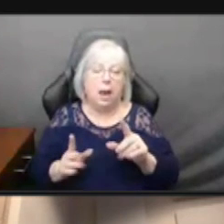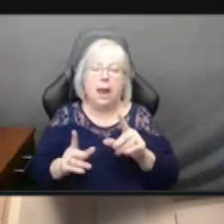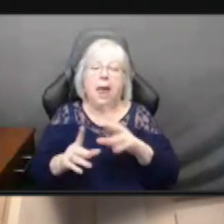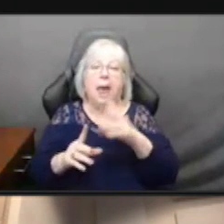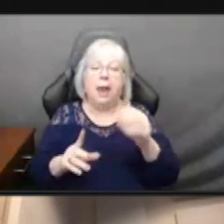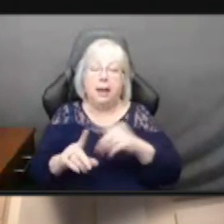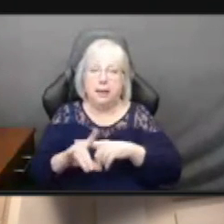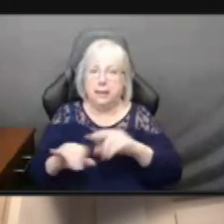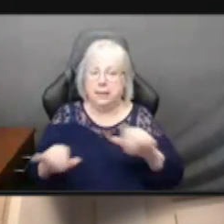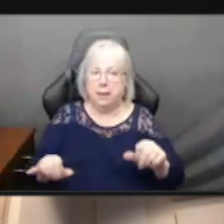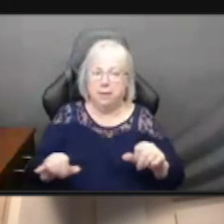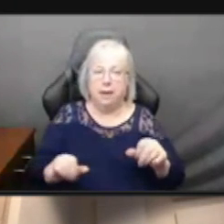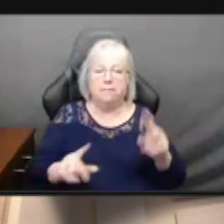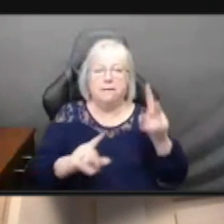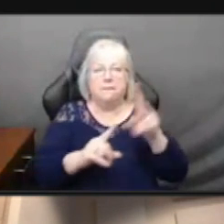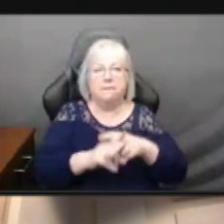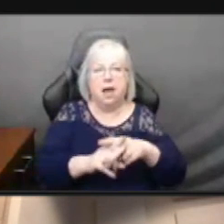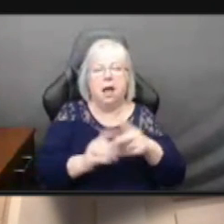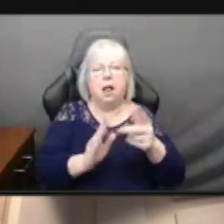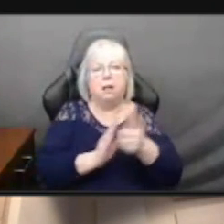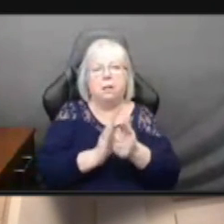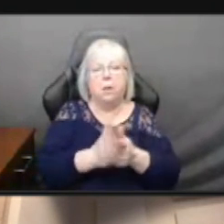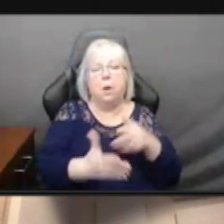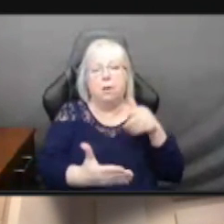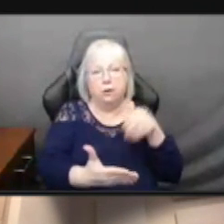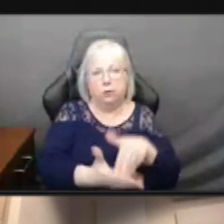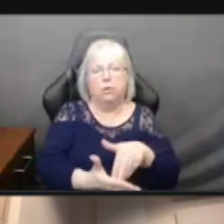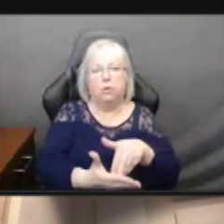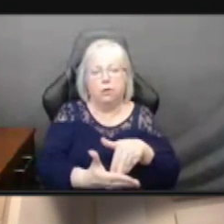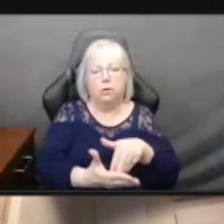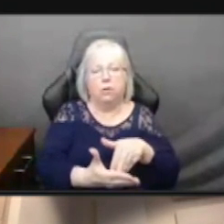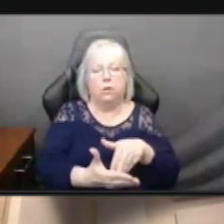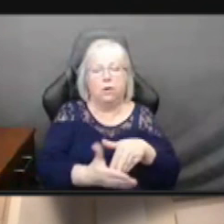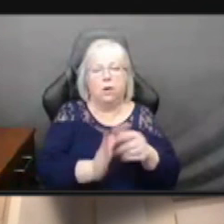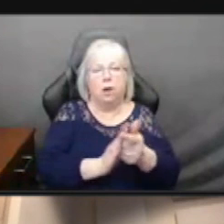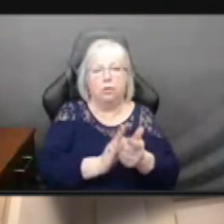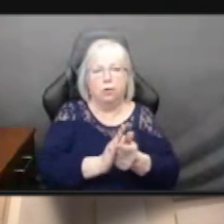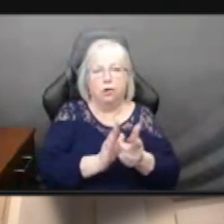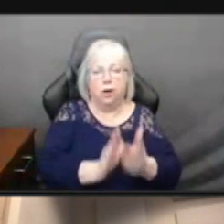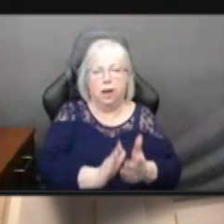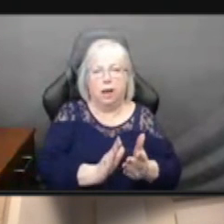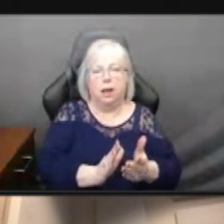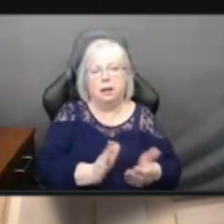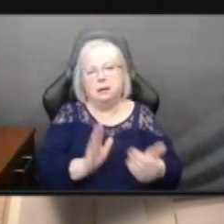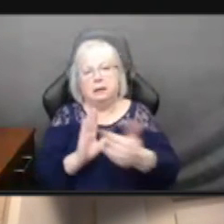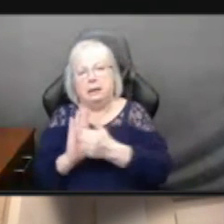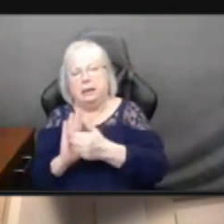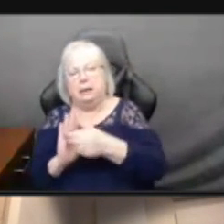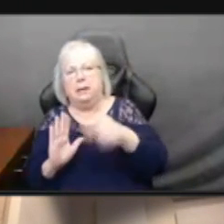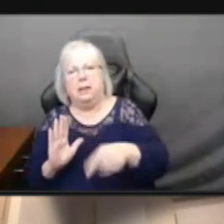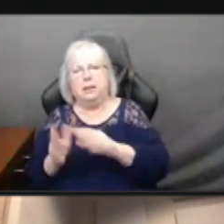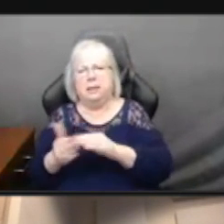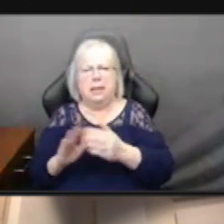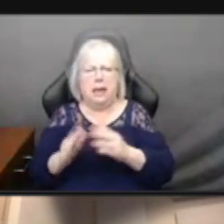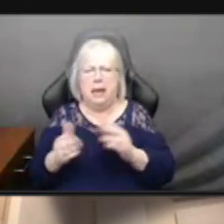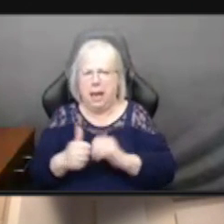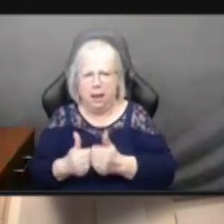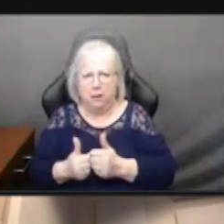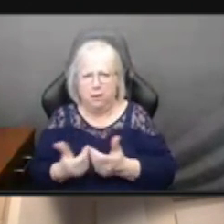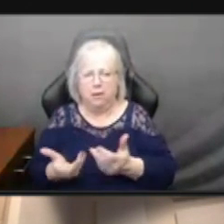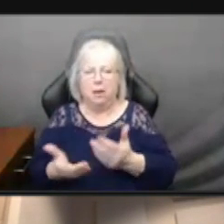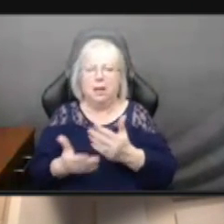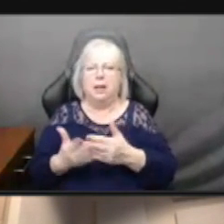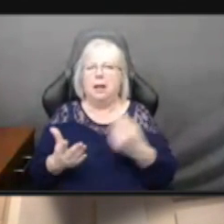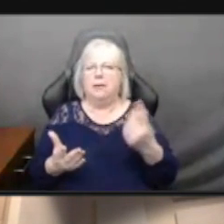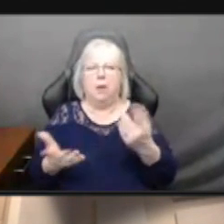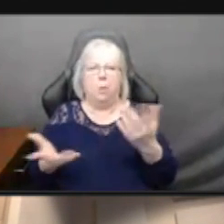time file lawsuits, attorney, against the city? Now, somewhere